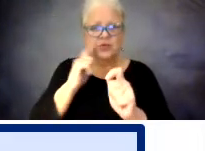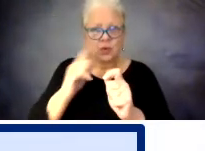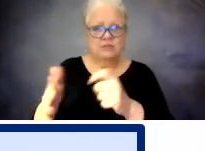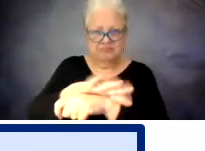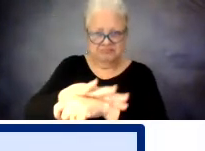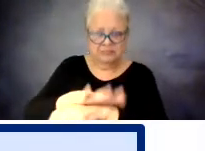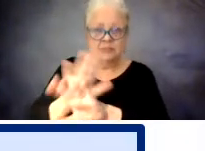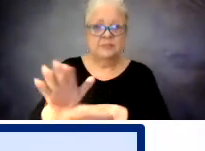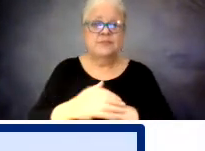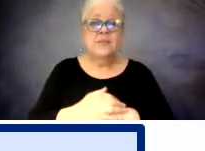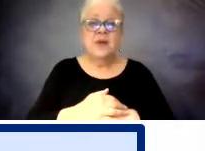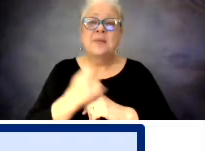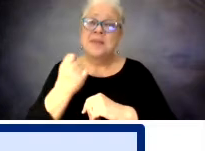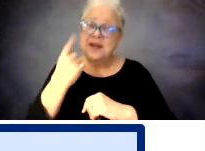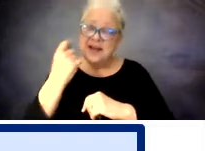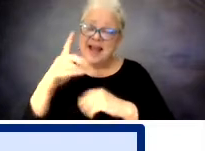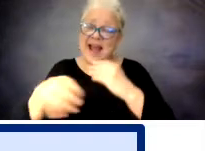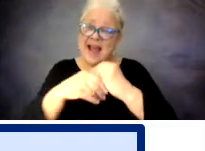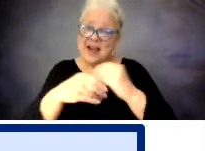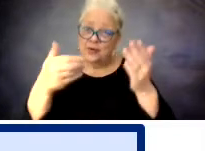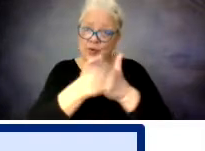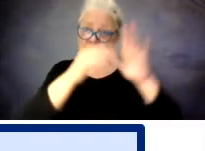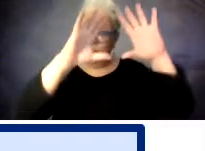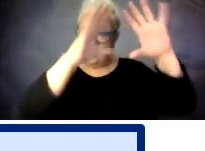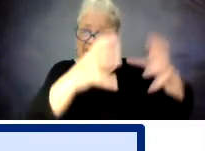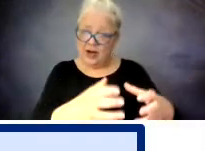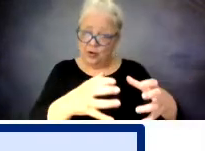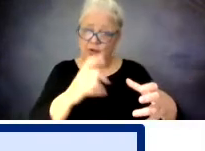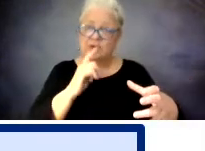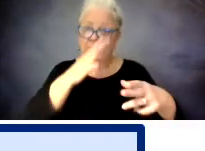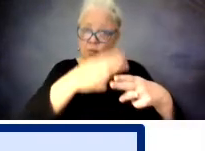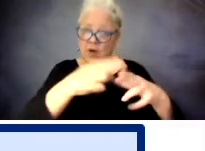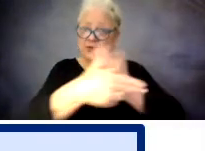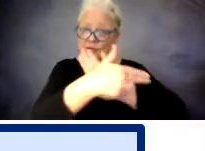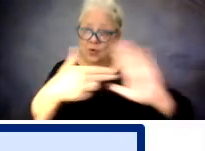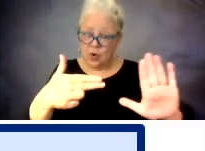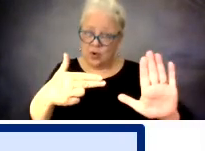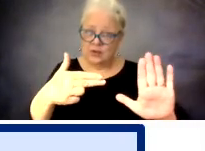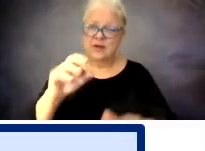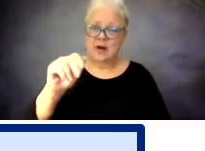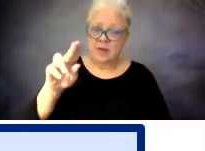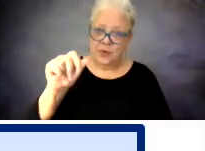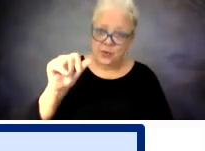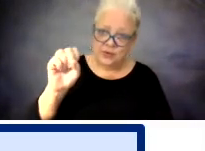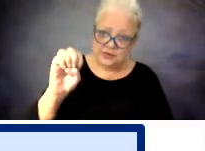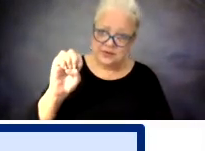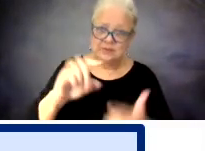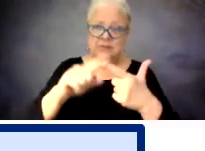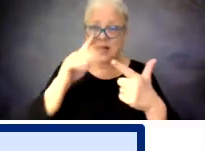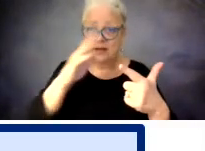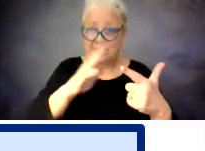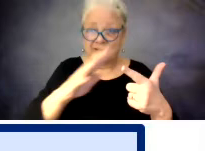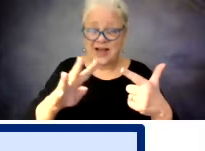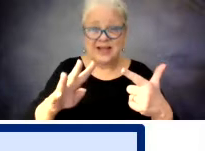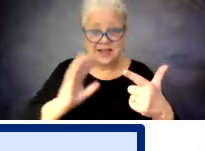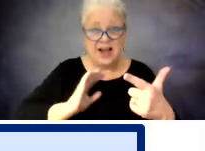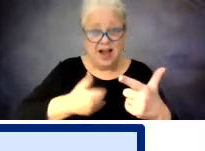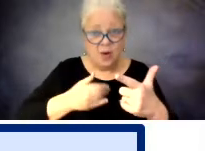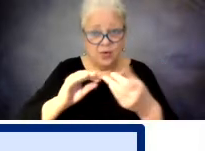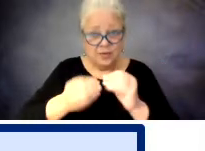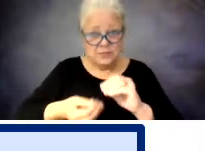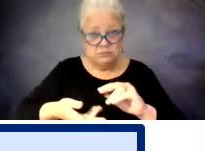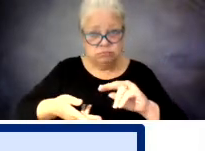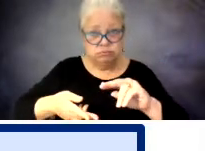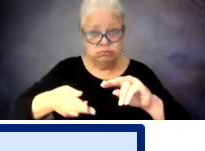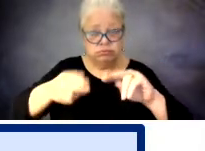these different categories of abuse and neglect, steadily increased our numbers throughout that time. At least half of the